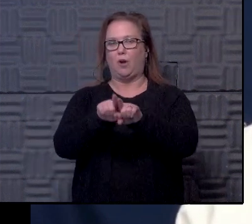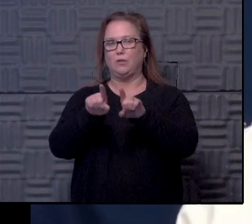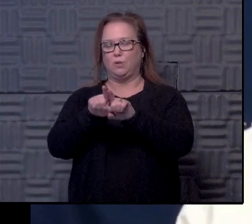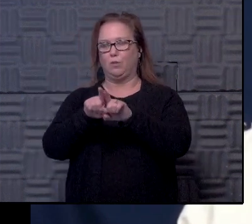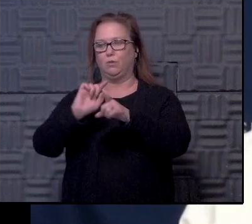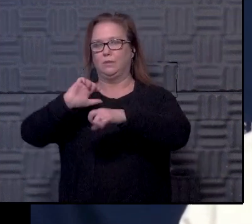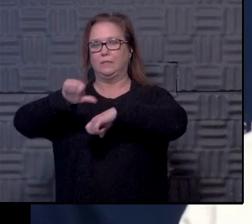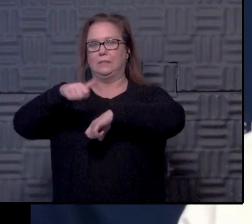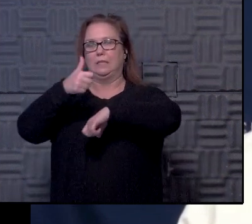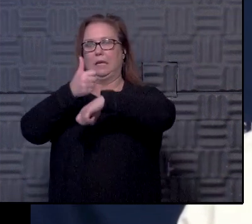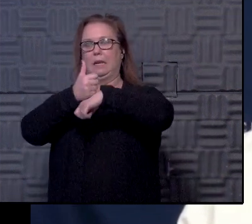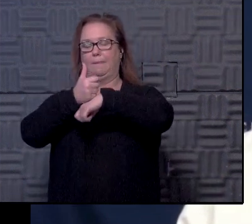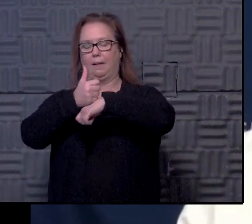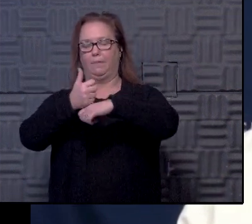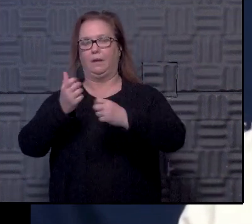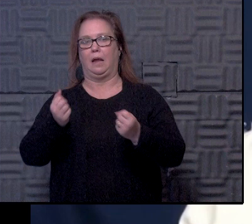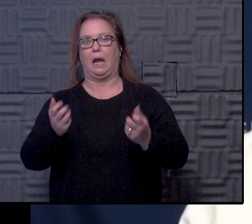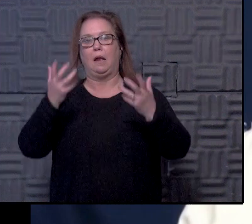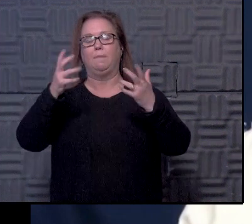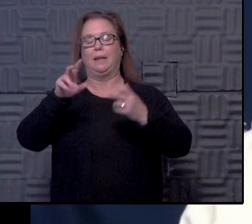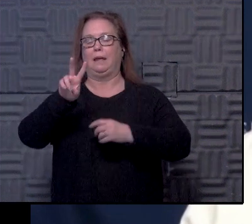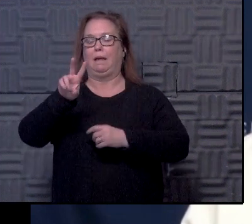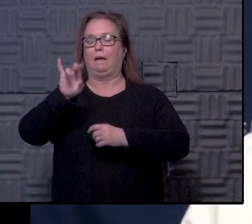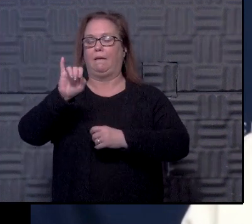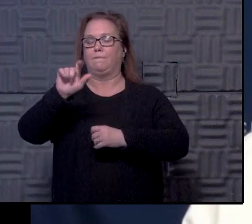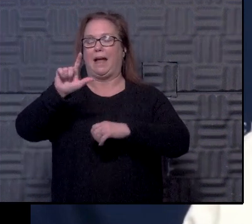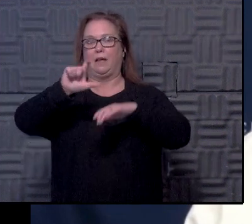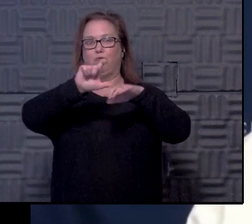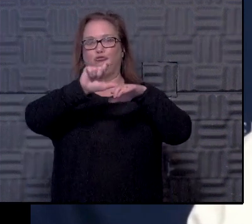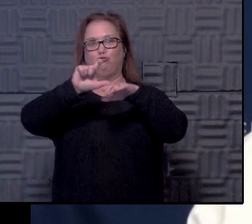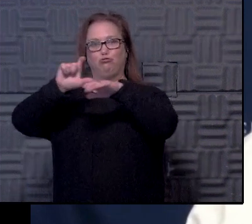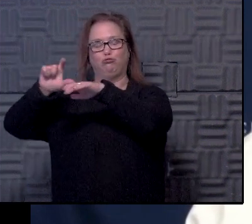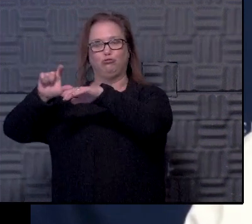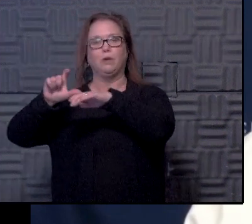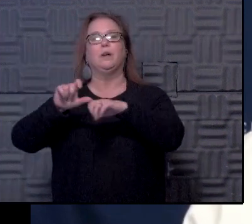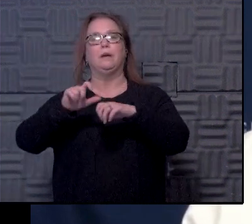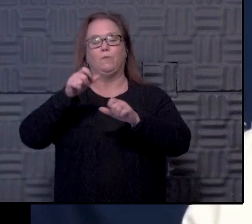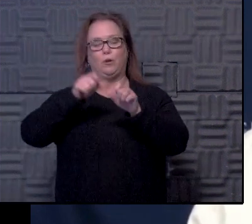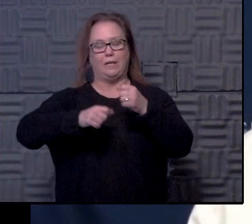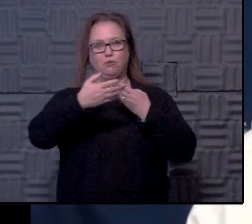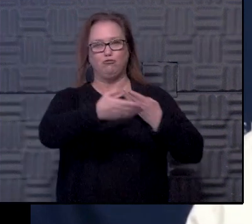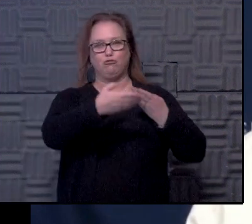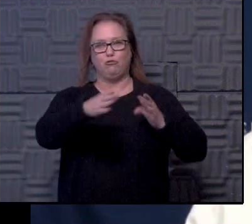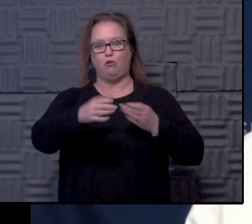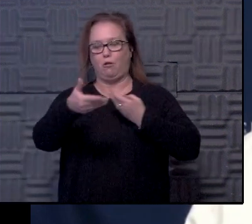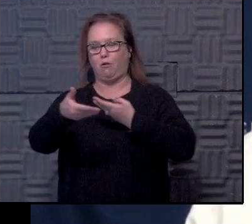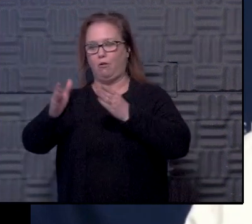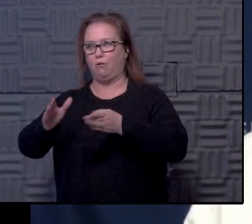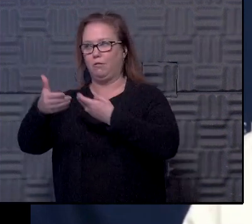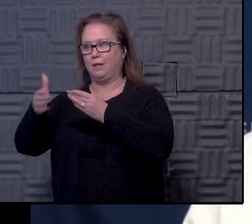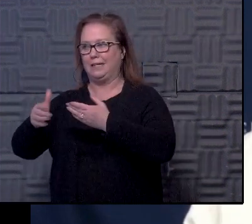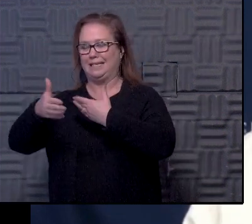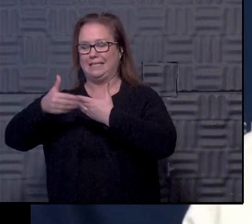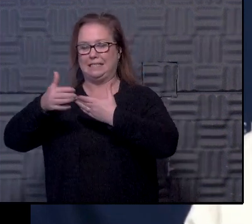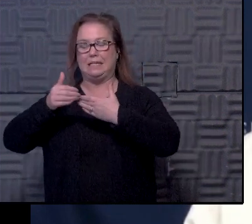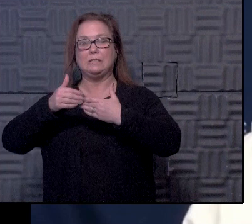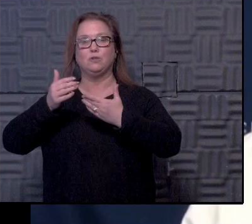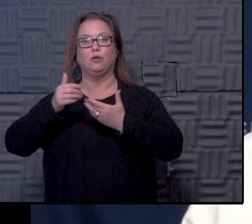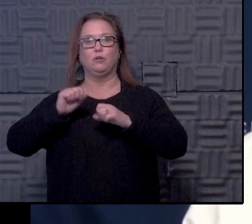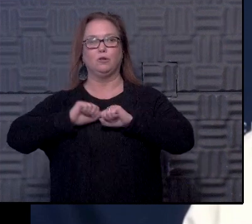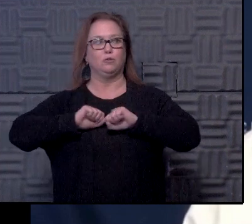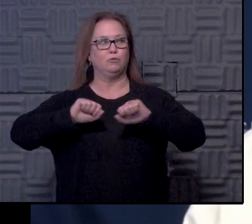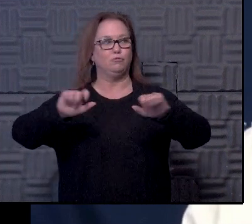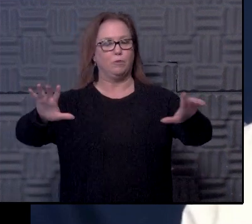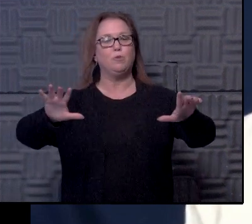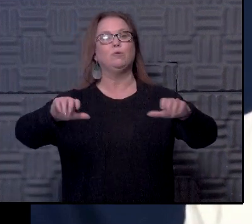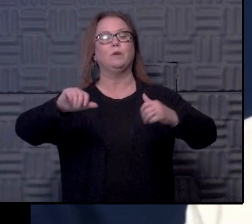for the number of vials per carton, which means the number of doses per carton. It's a little bit easier to distribute in smaller numbers and